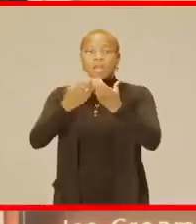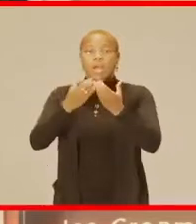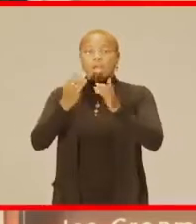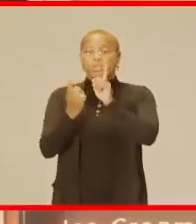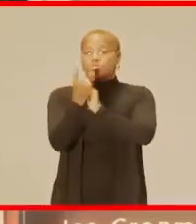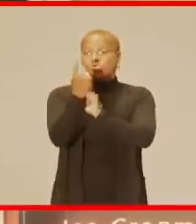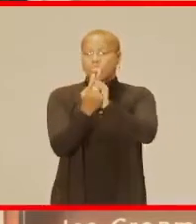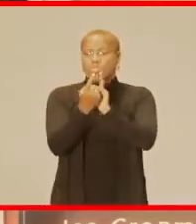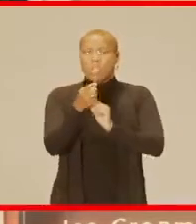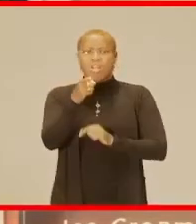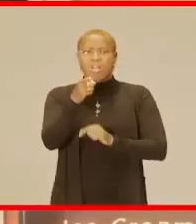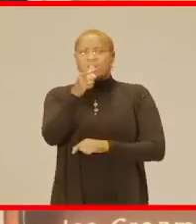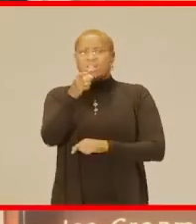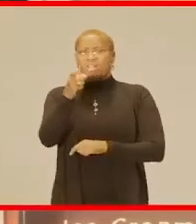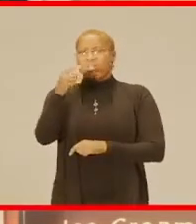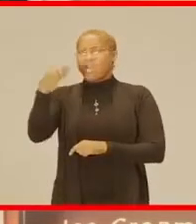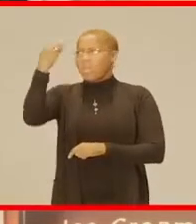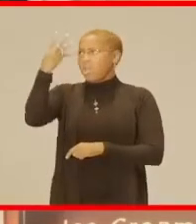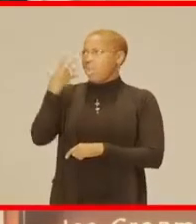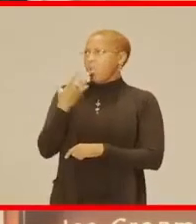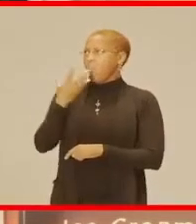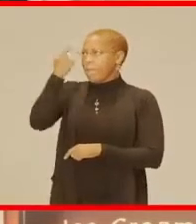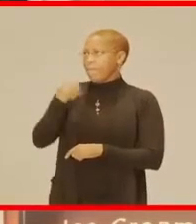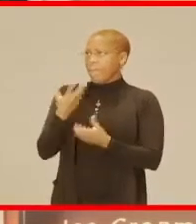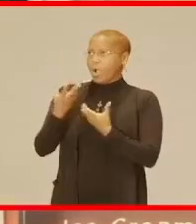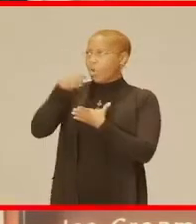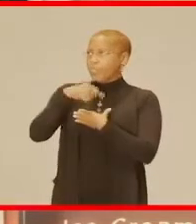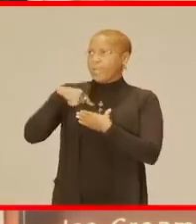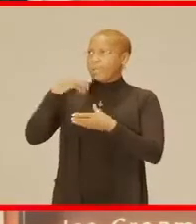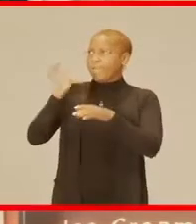would not be able to function properly due to my autism.